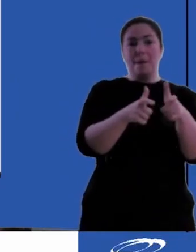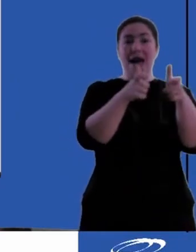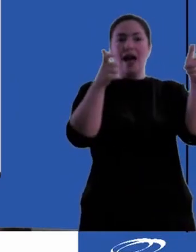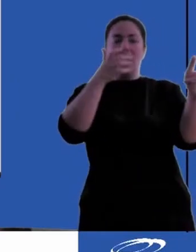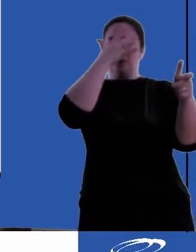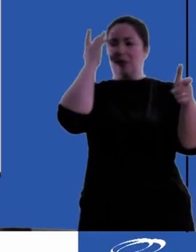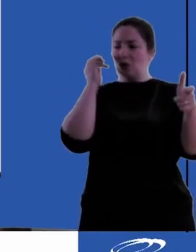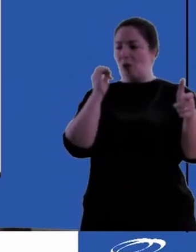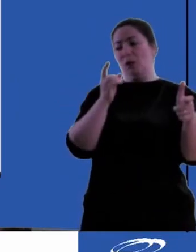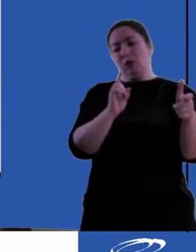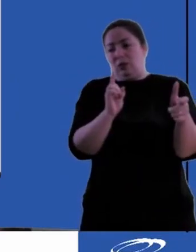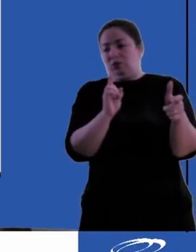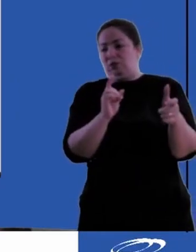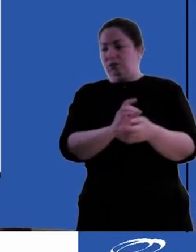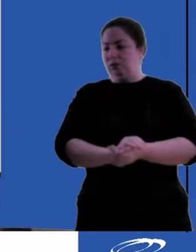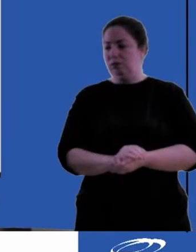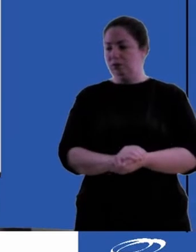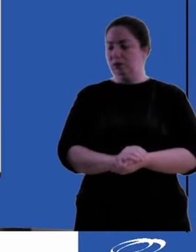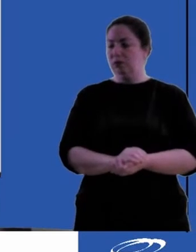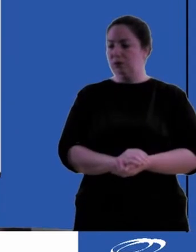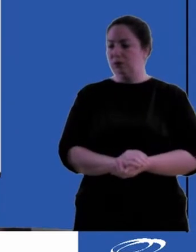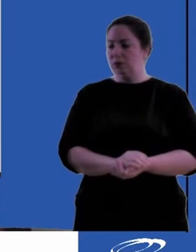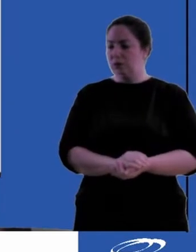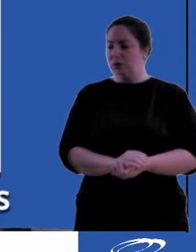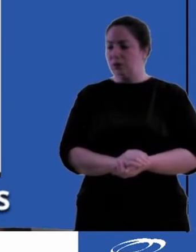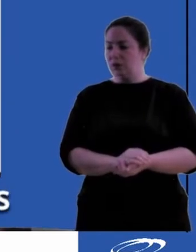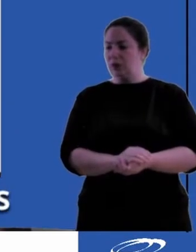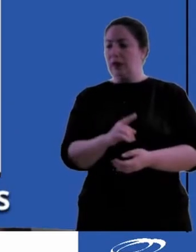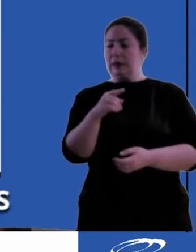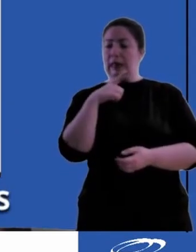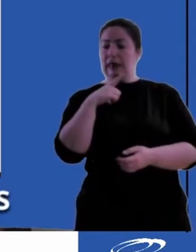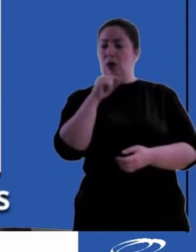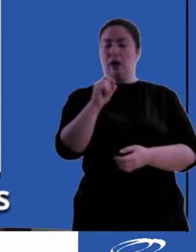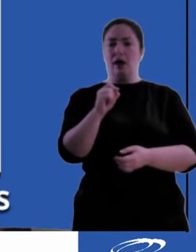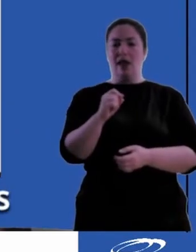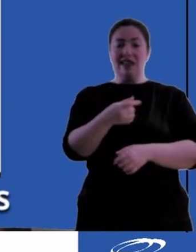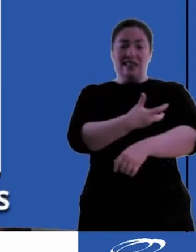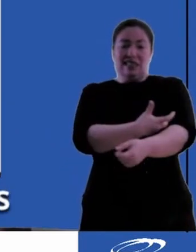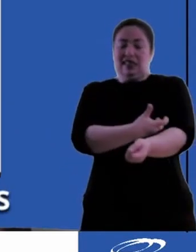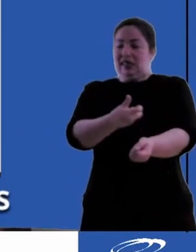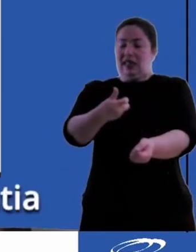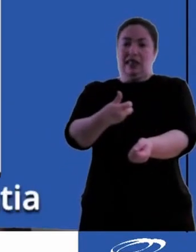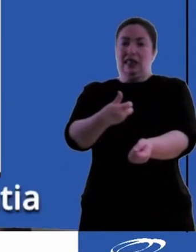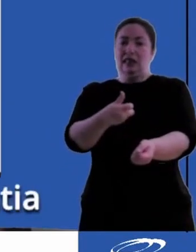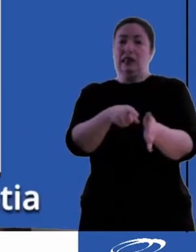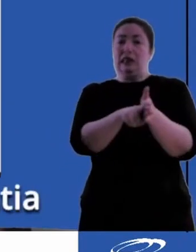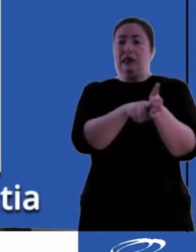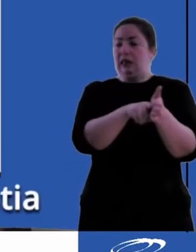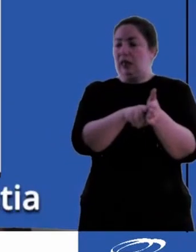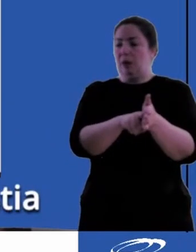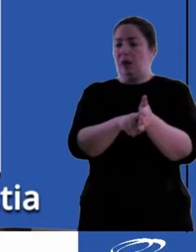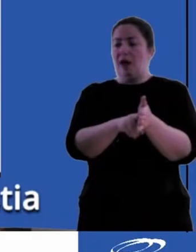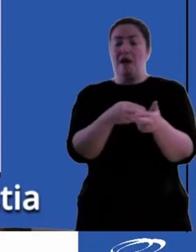laboratory by culturing tissues in blood culture bottles. And we did a big study on this. We enrolled 369 subjects who are undergoing hip,